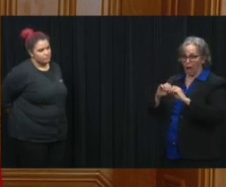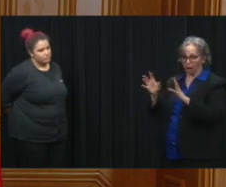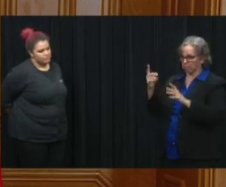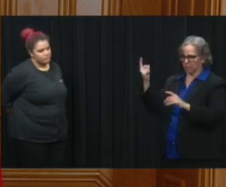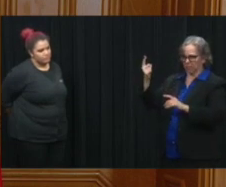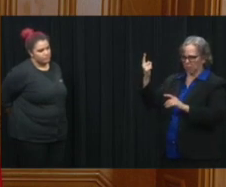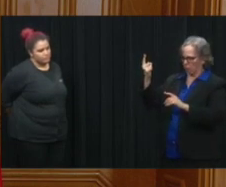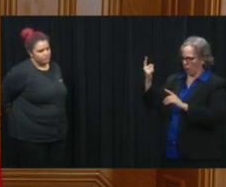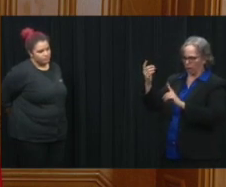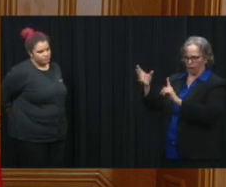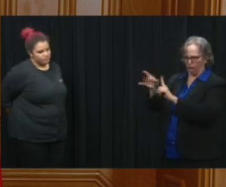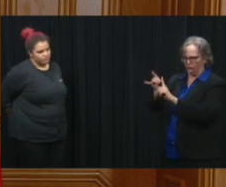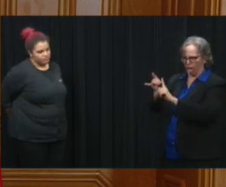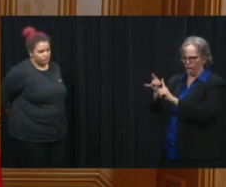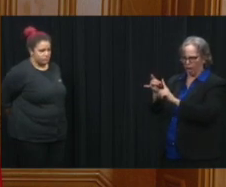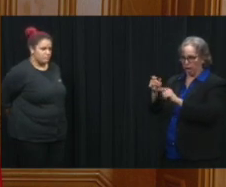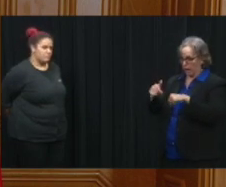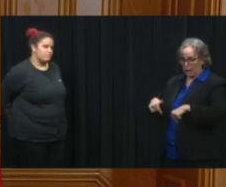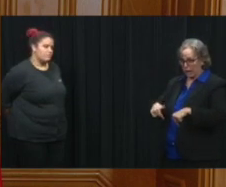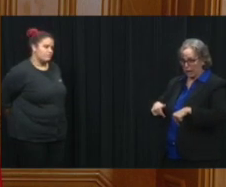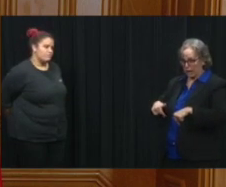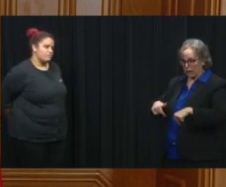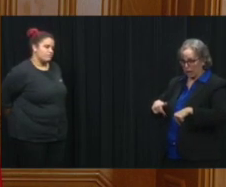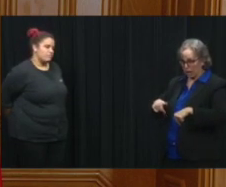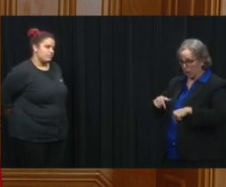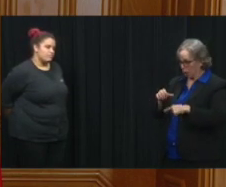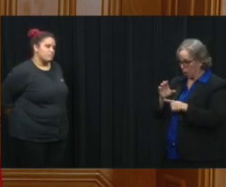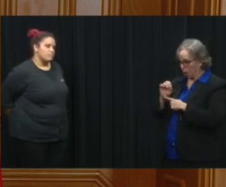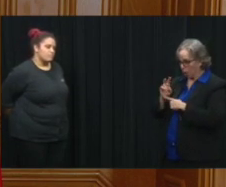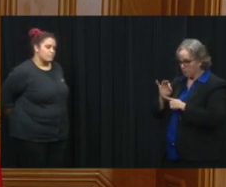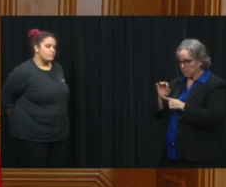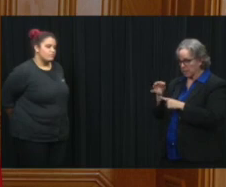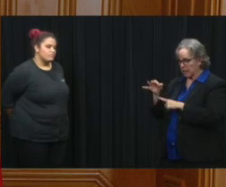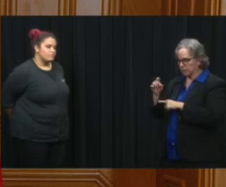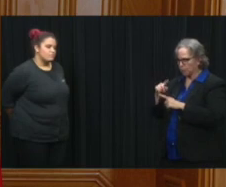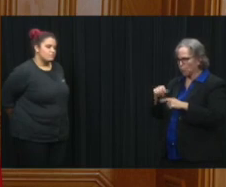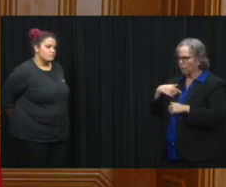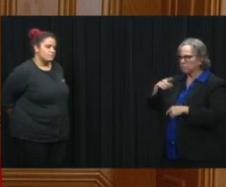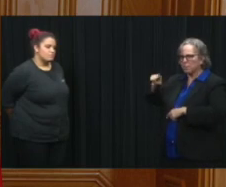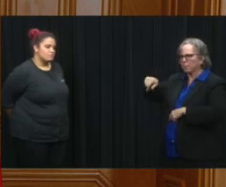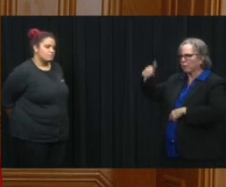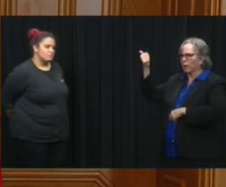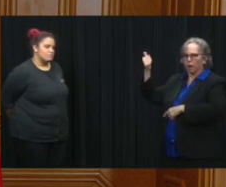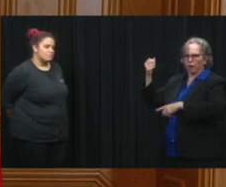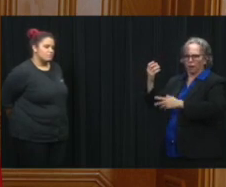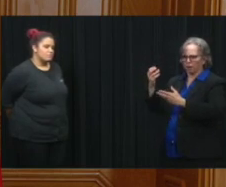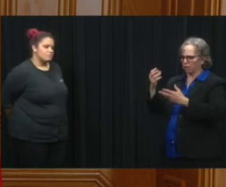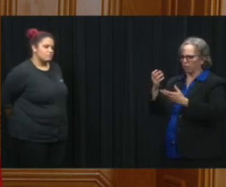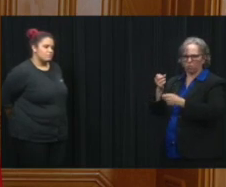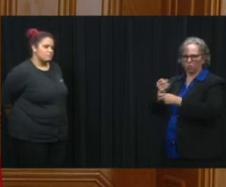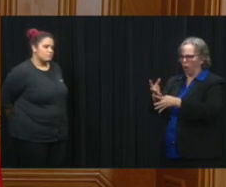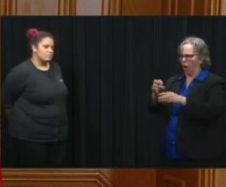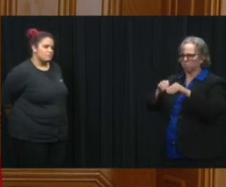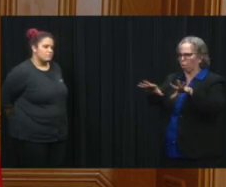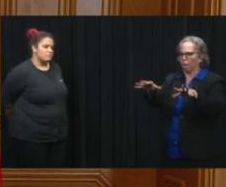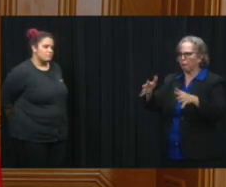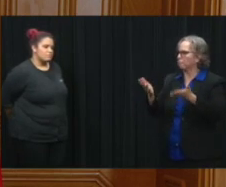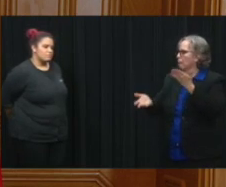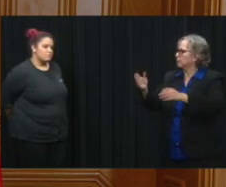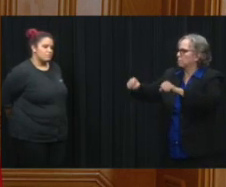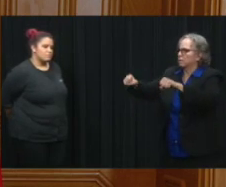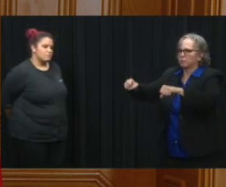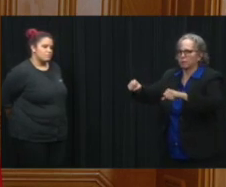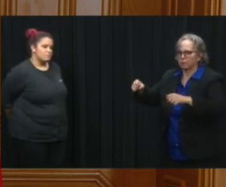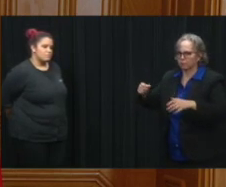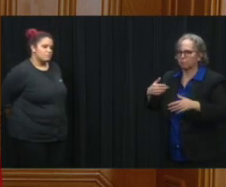be, COVID-19, but we just ask people to, quarantine for 14 days,